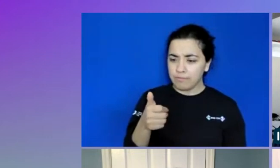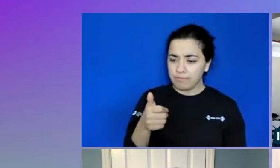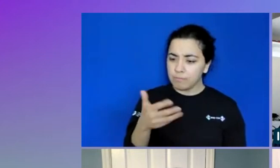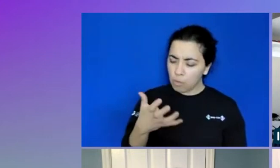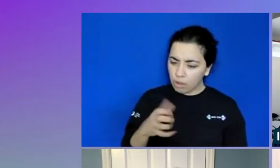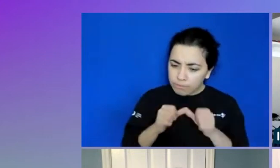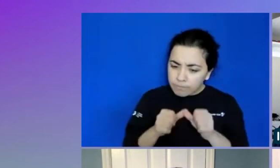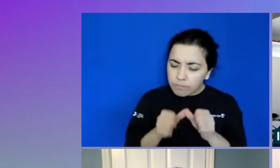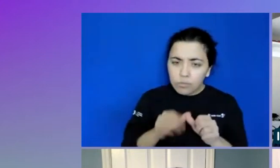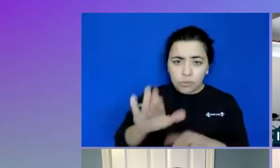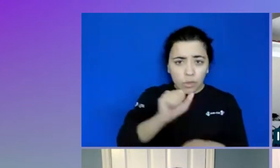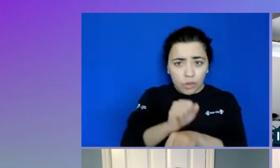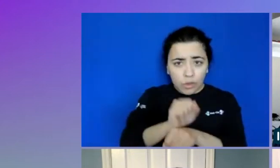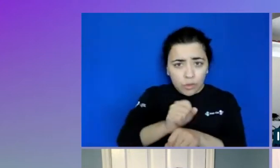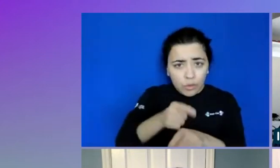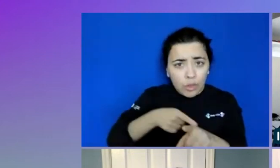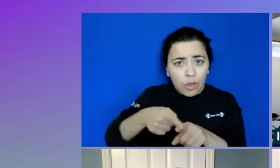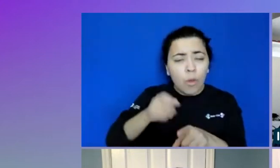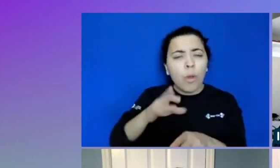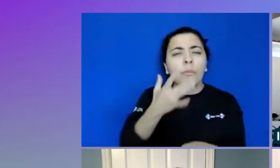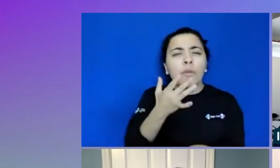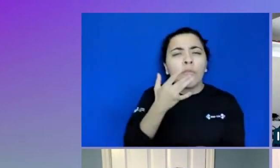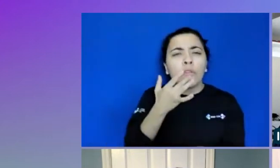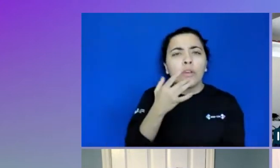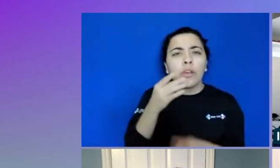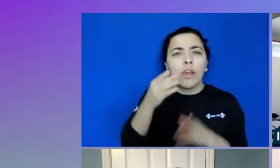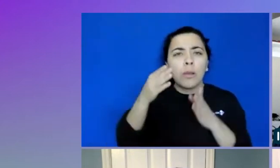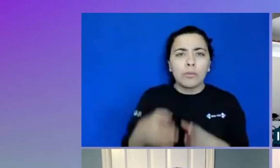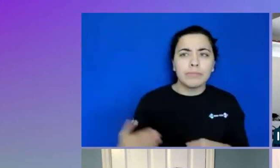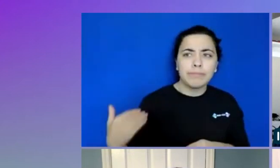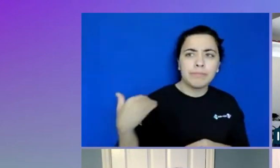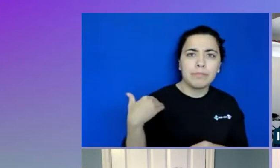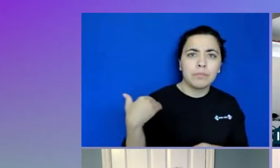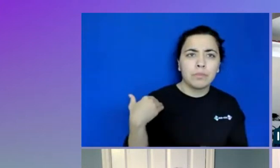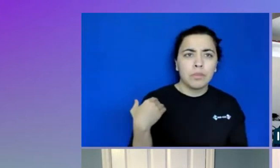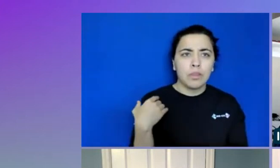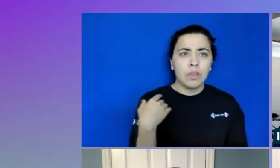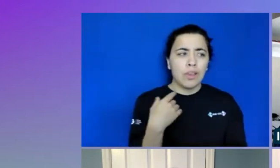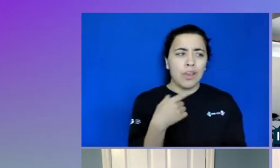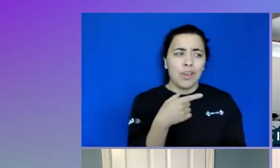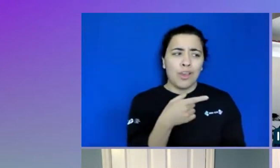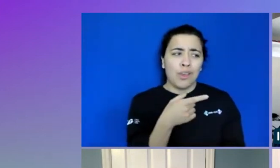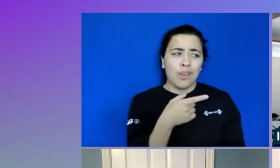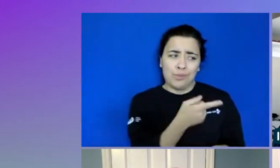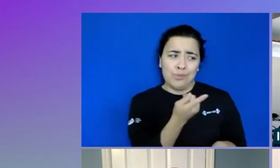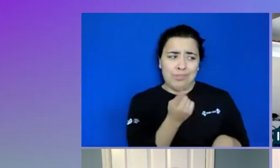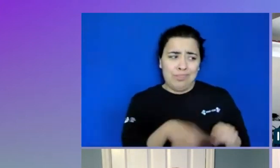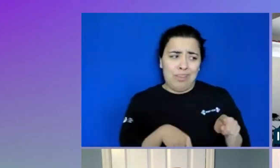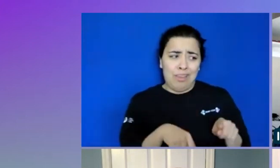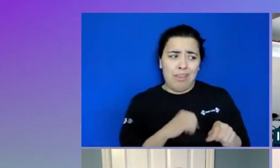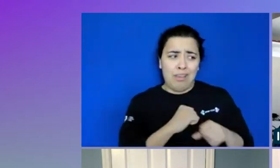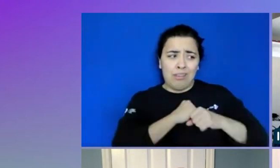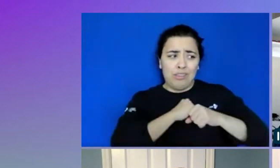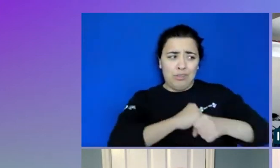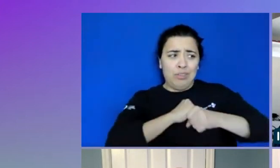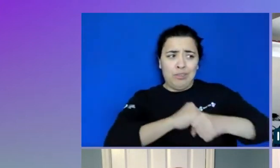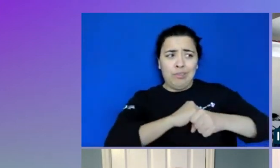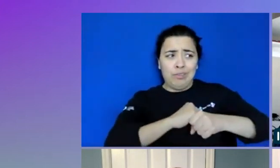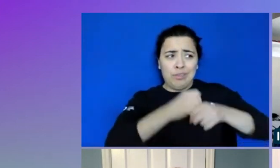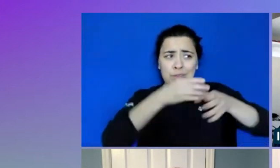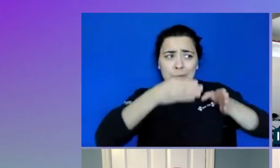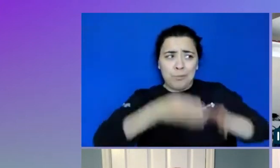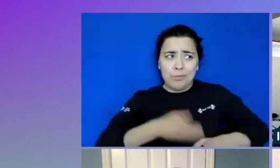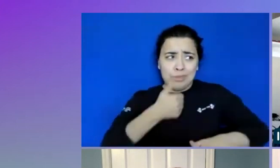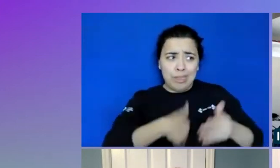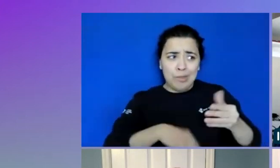career? Or do you want to be told, oh, you can't be a security person